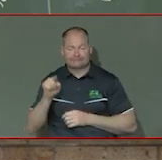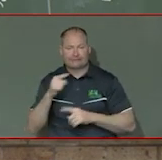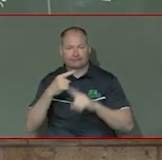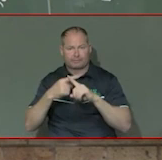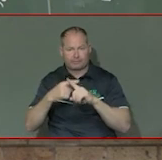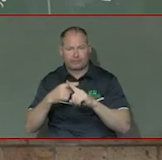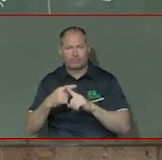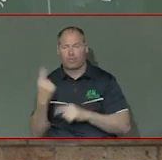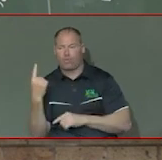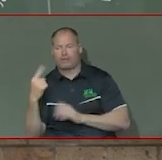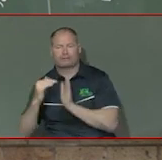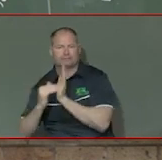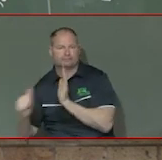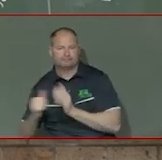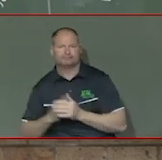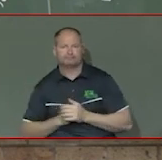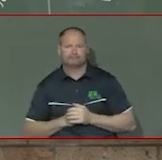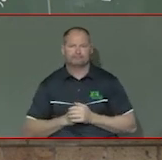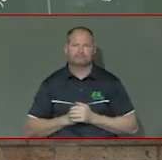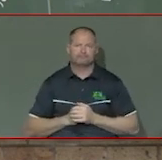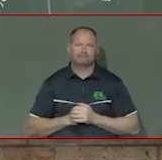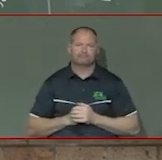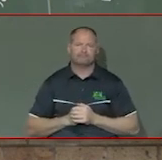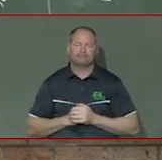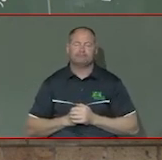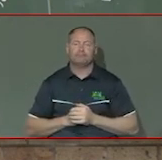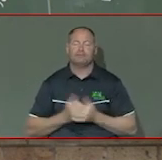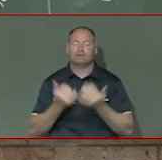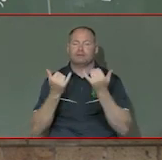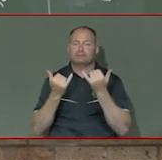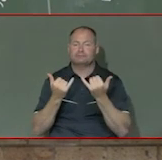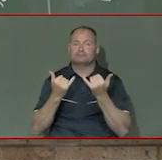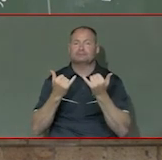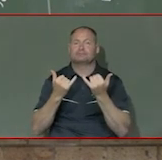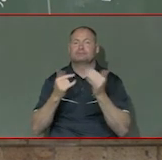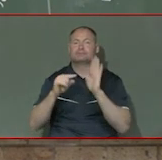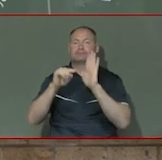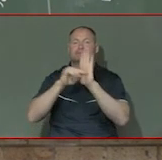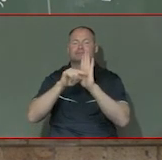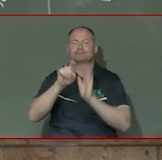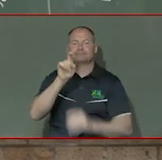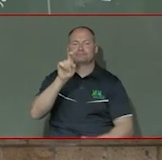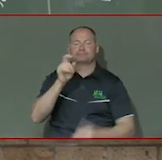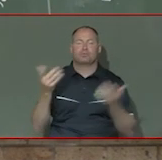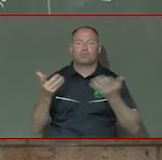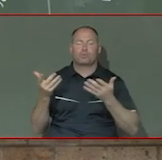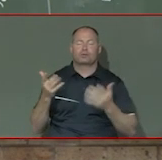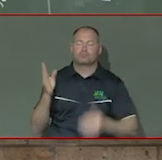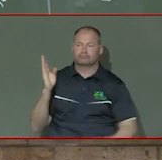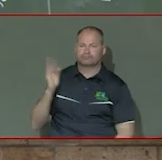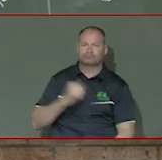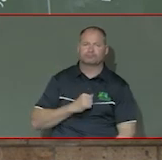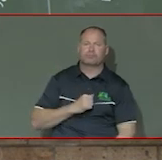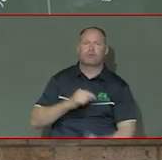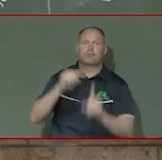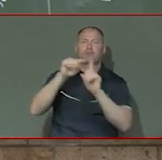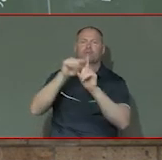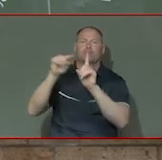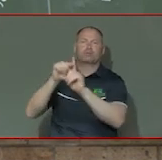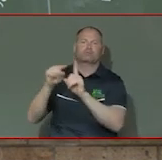1. So in this case, negative x is found in the fourth quadrant, cos is positive, positive the cos of